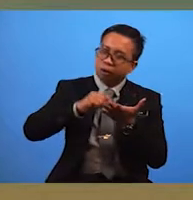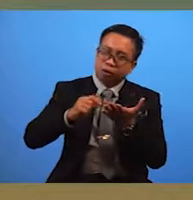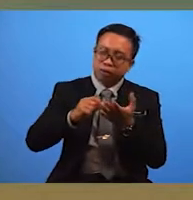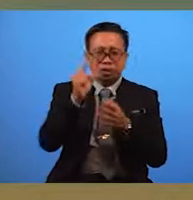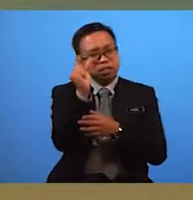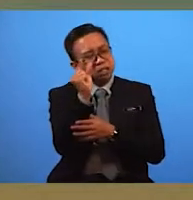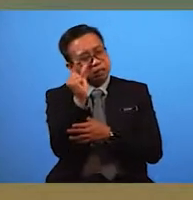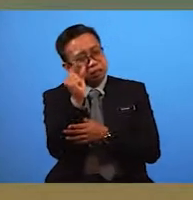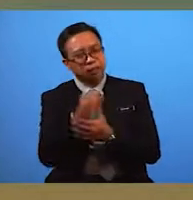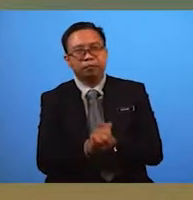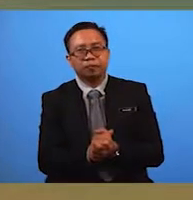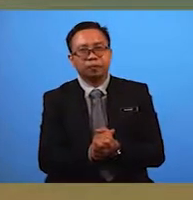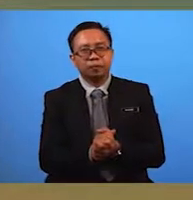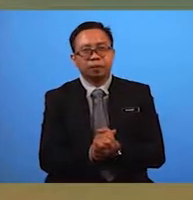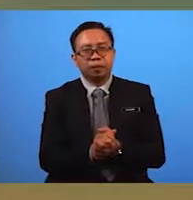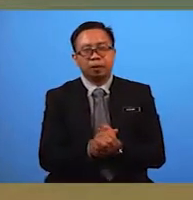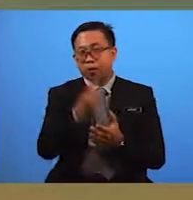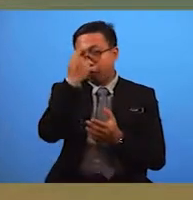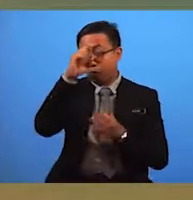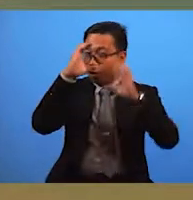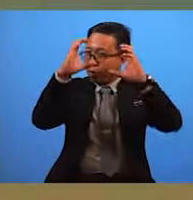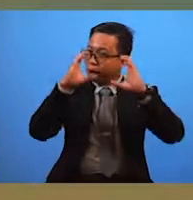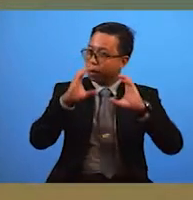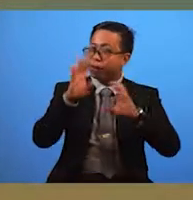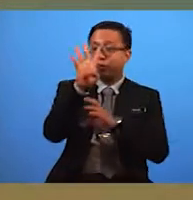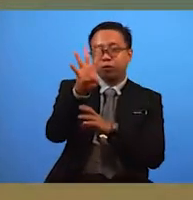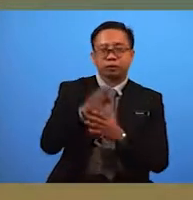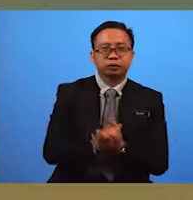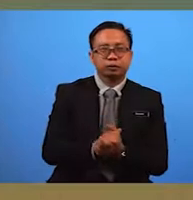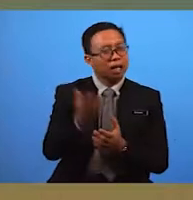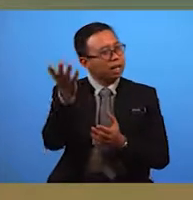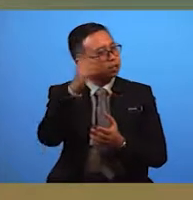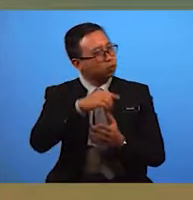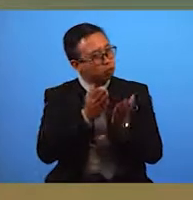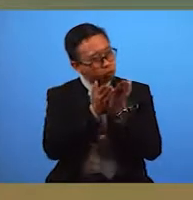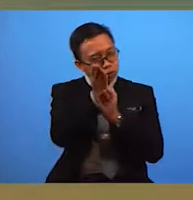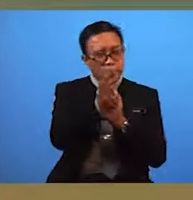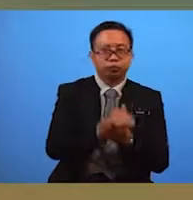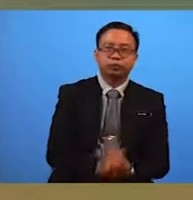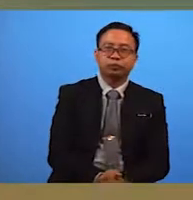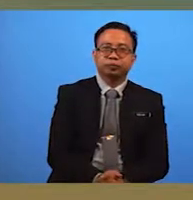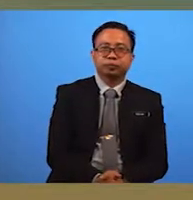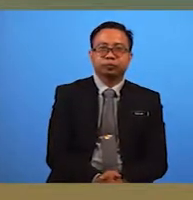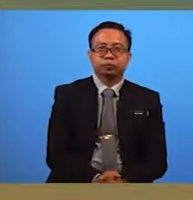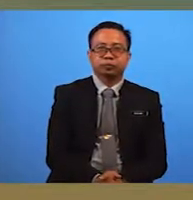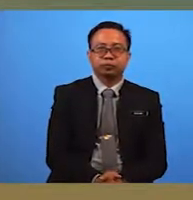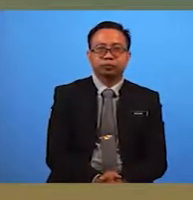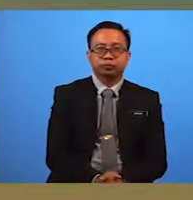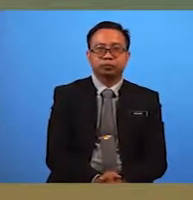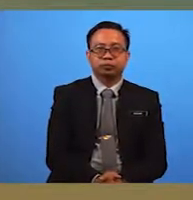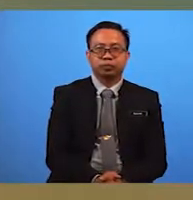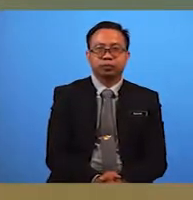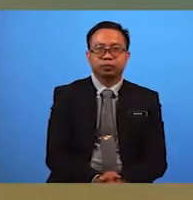students. These are the content points for paragraph 4. Let's go through them.